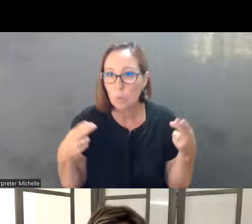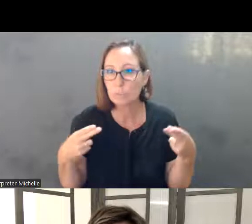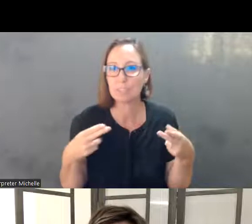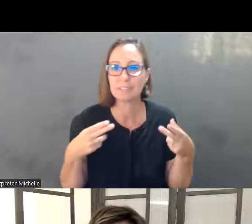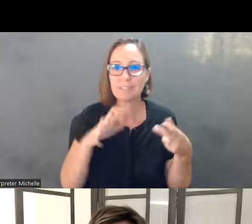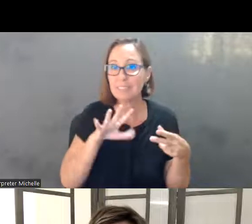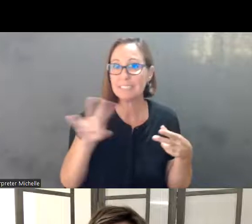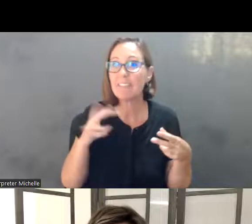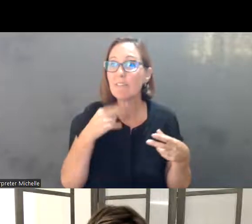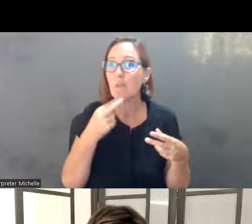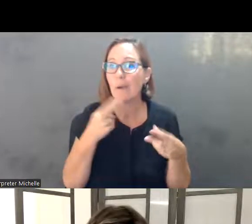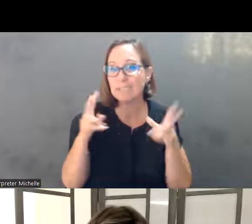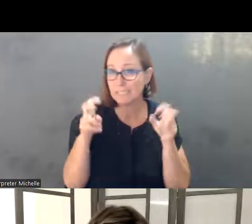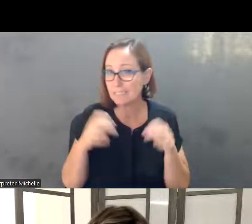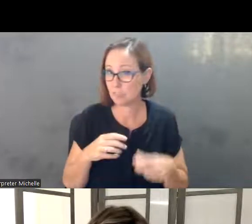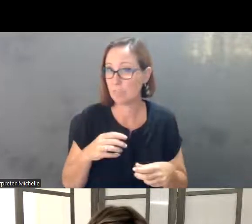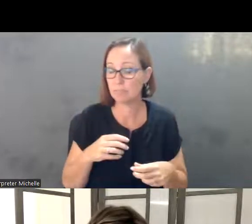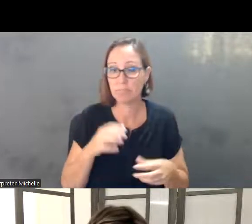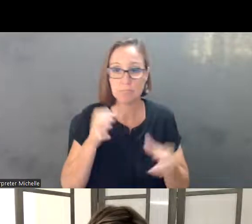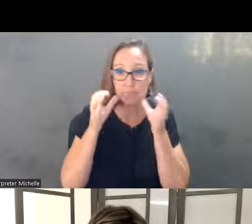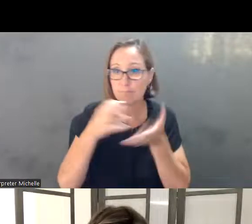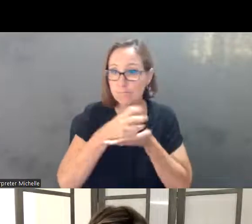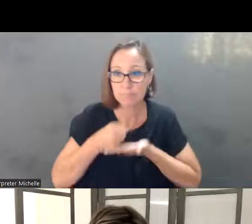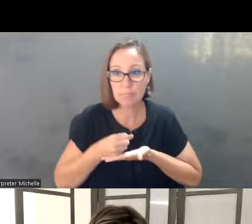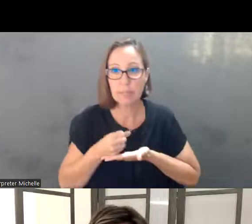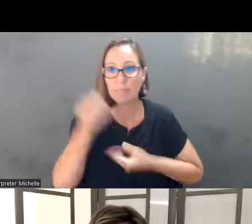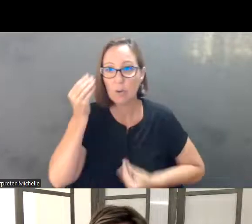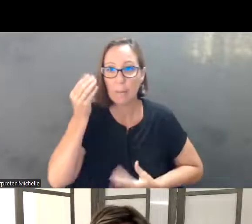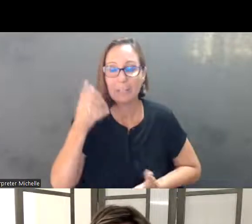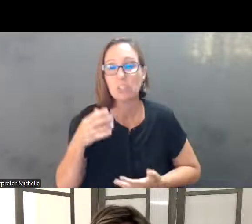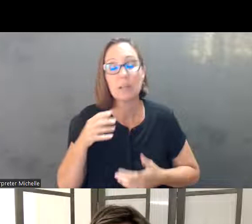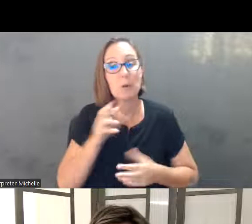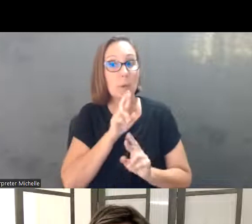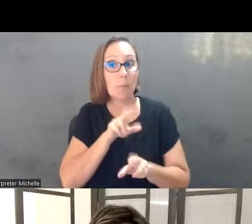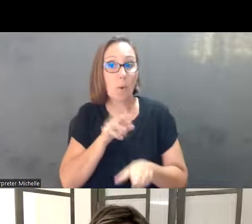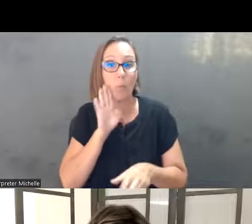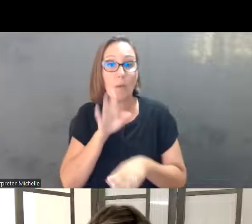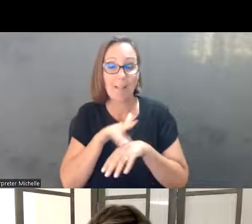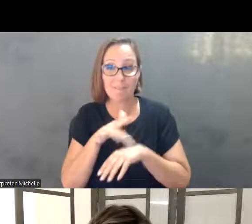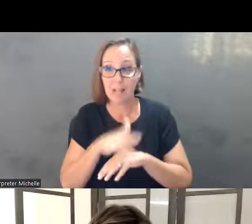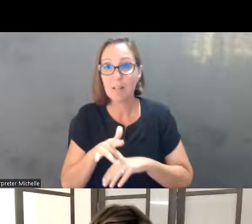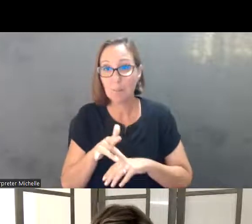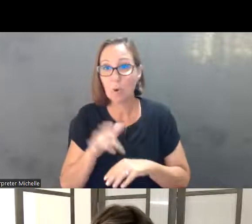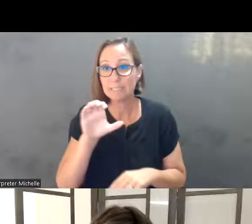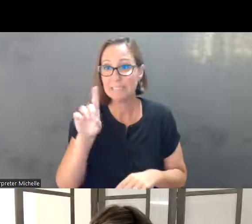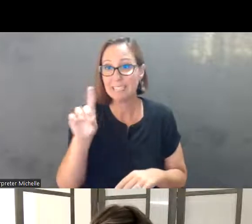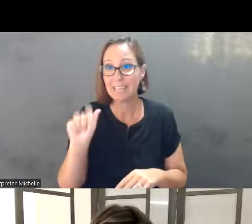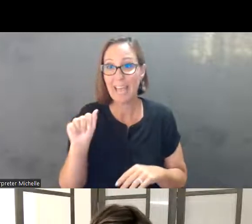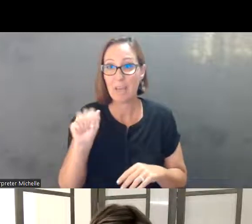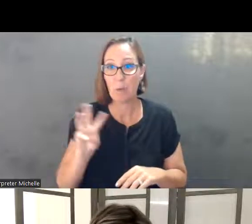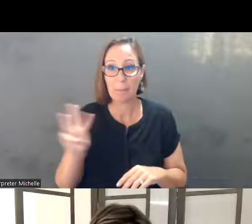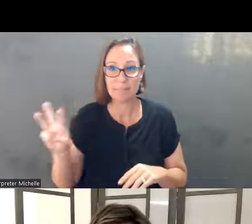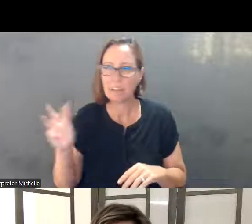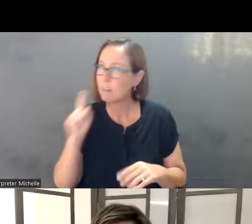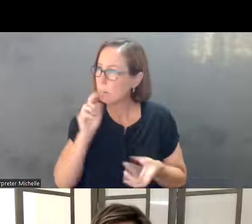voices. This is a report that will be available on the CDA website, I believe. I